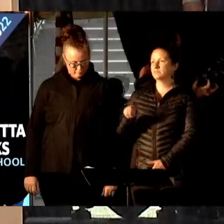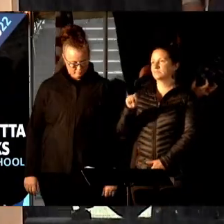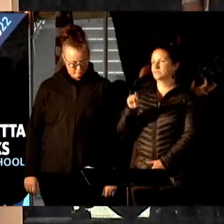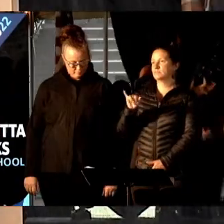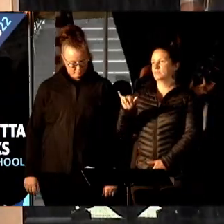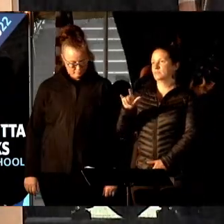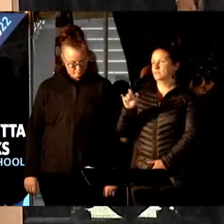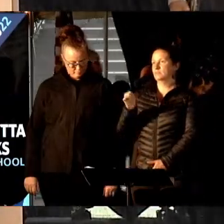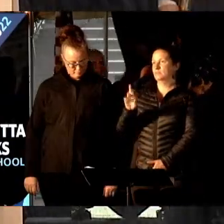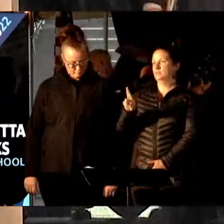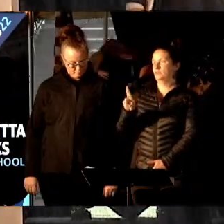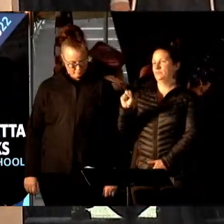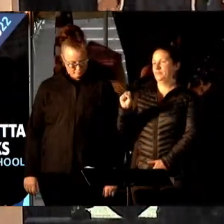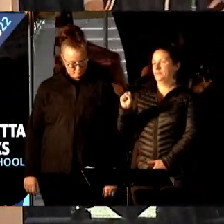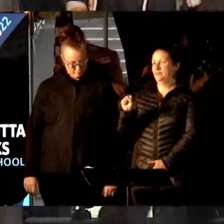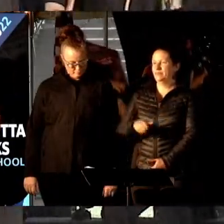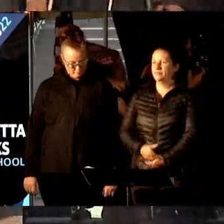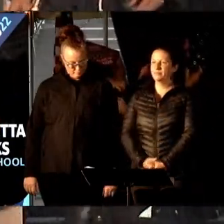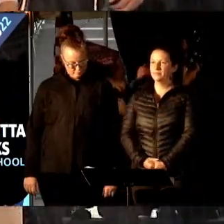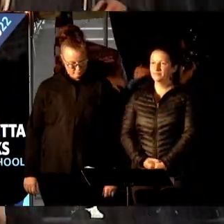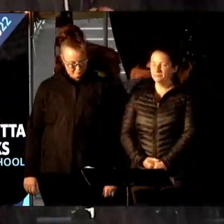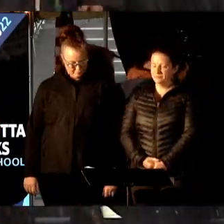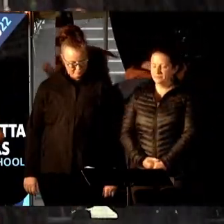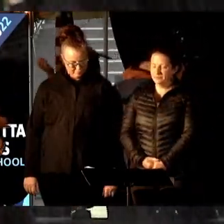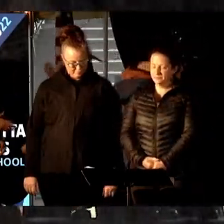Tyler Smith.